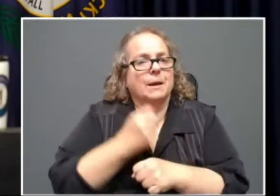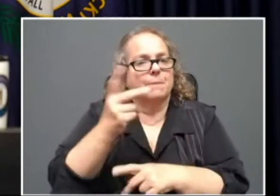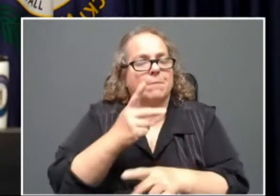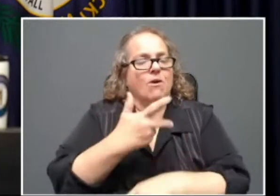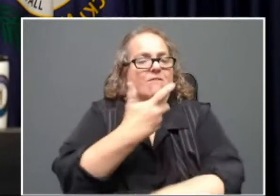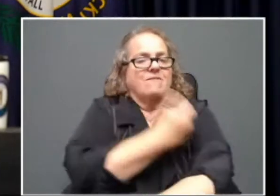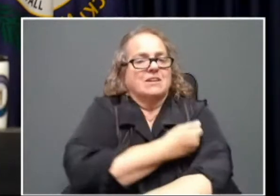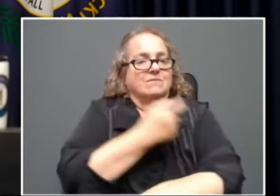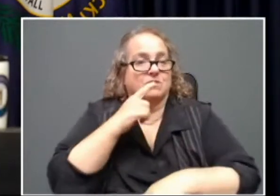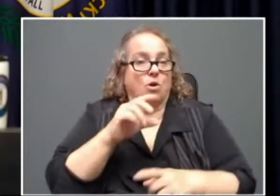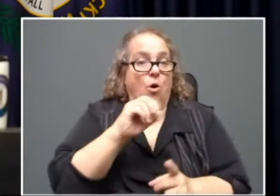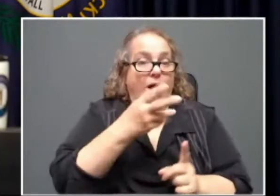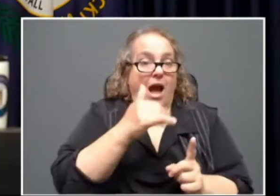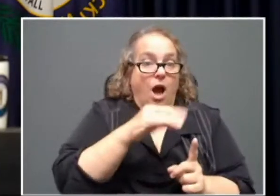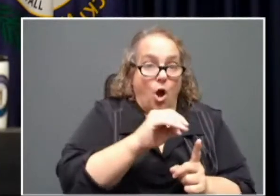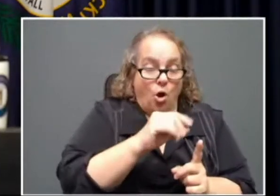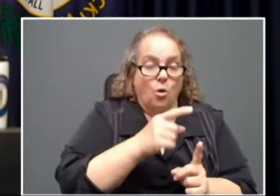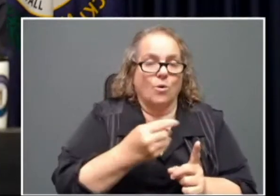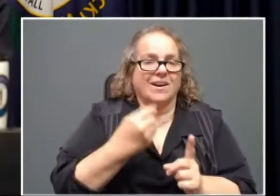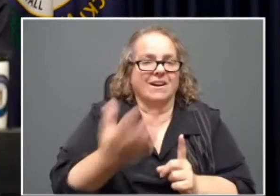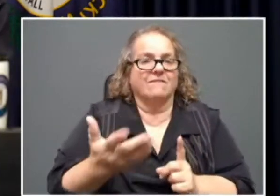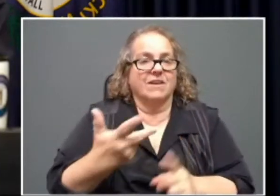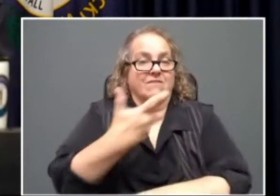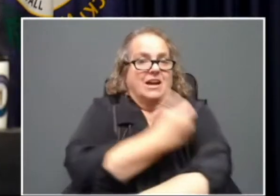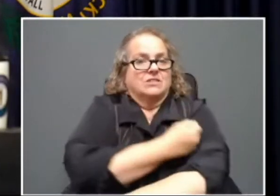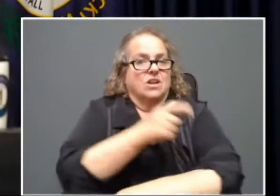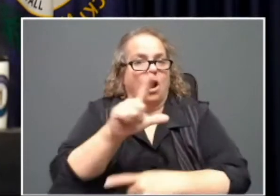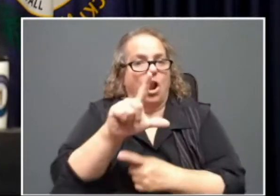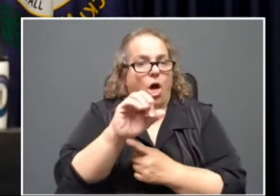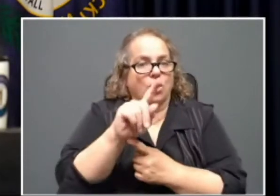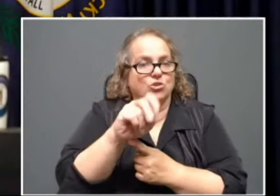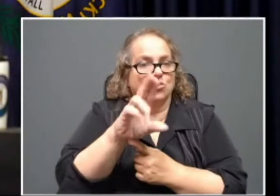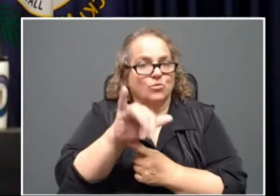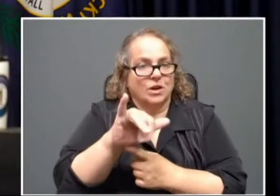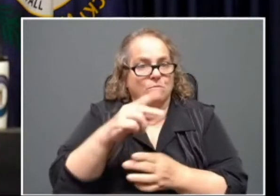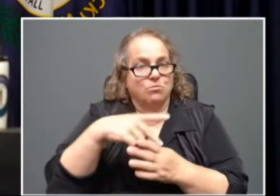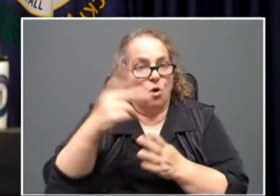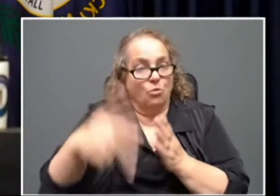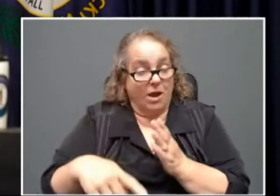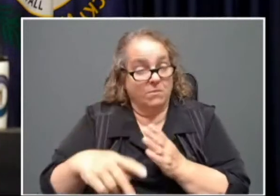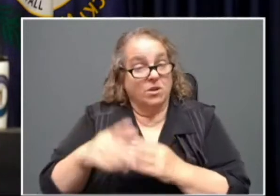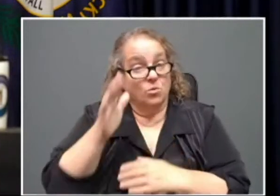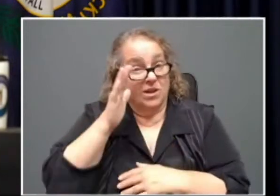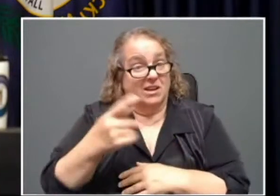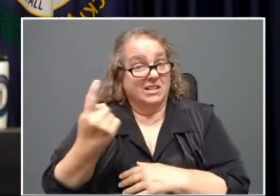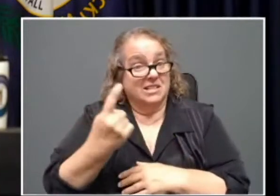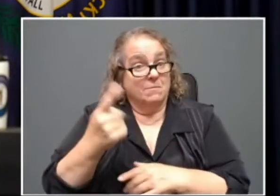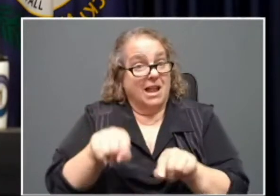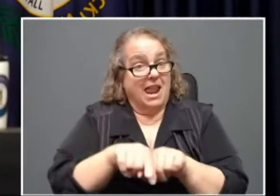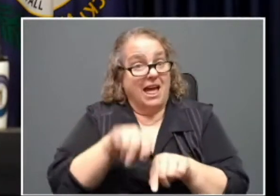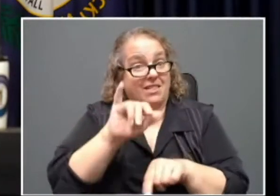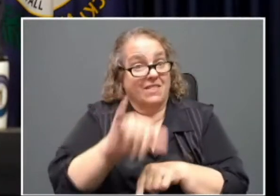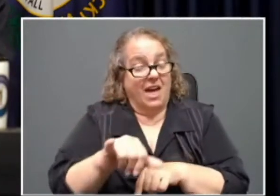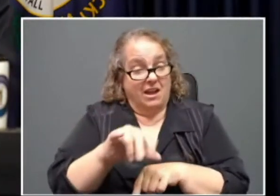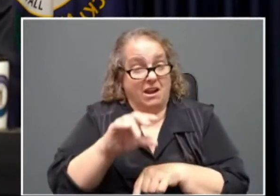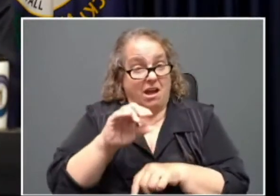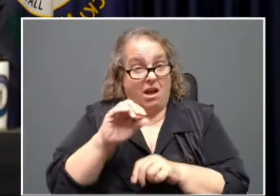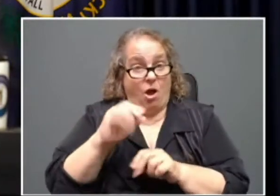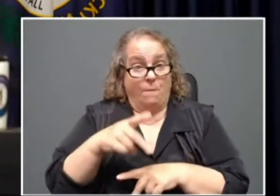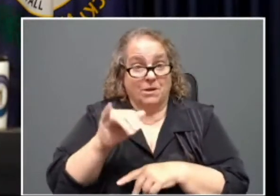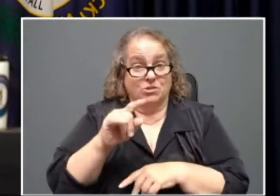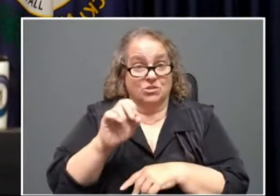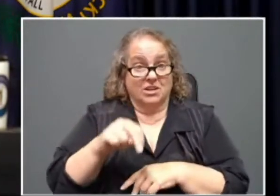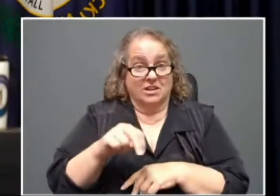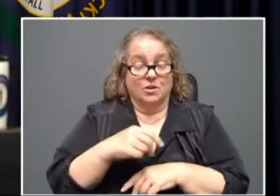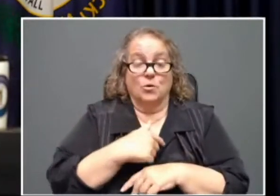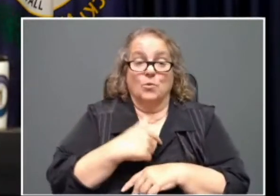offering a vaccine lottery program. Would something like that be an option here? So we had the very first lottery program.